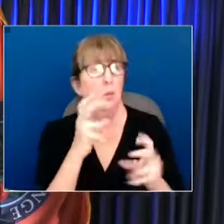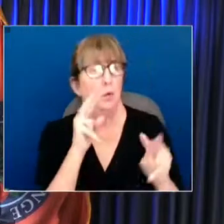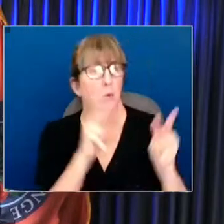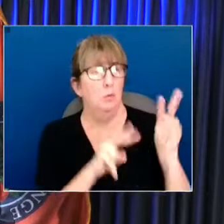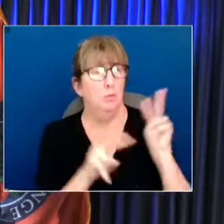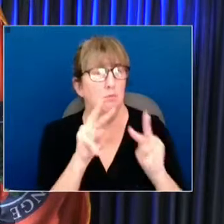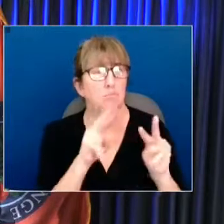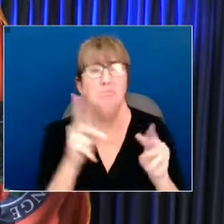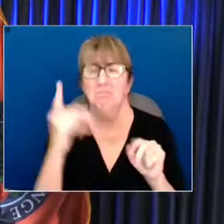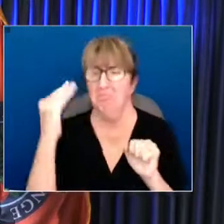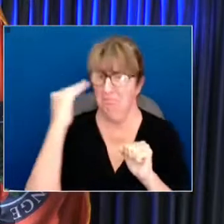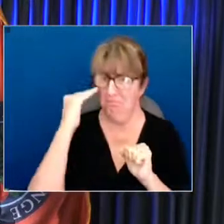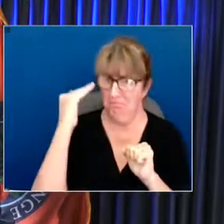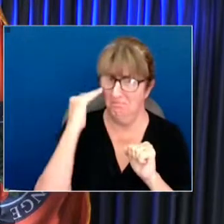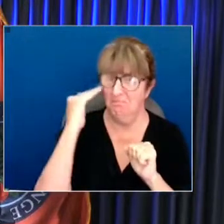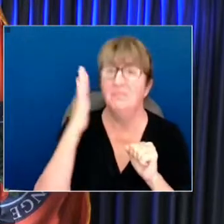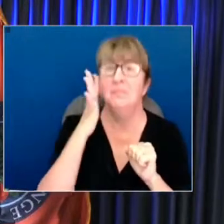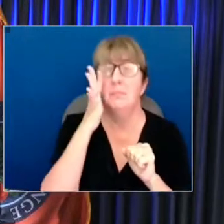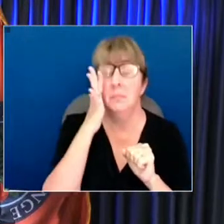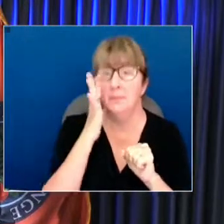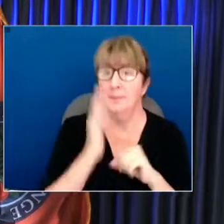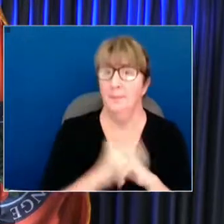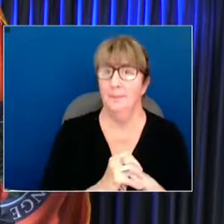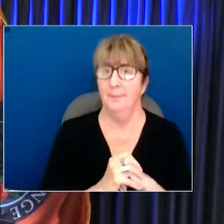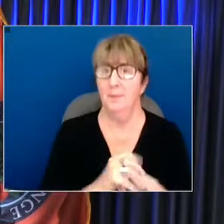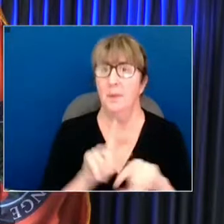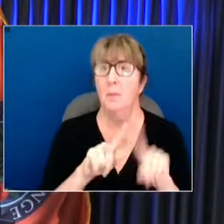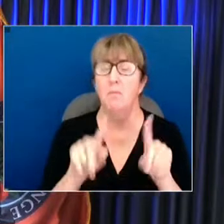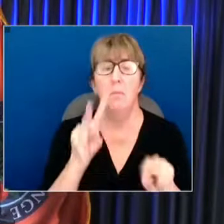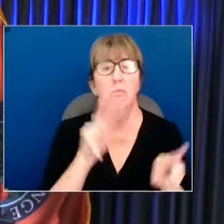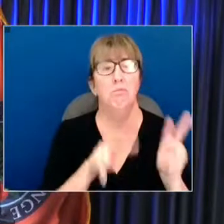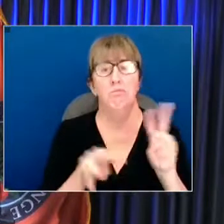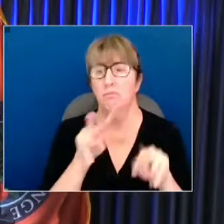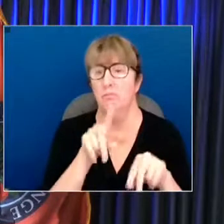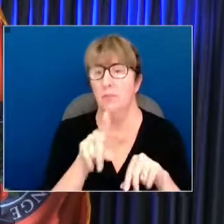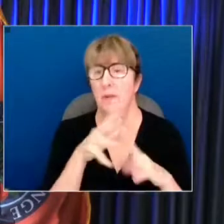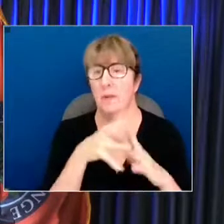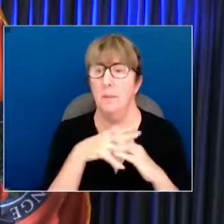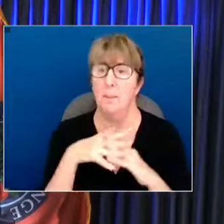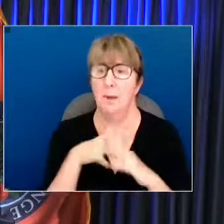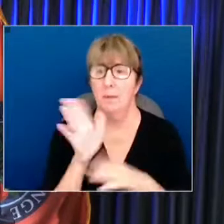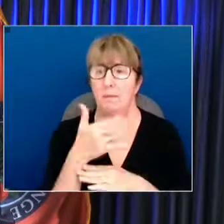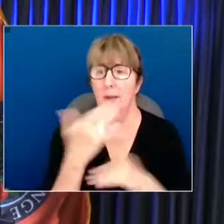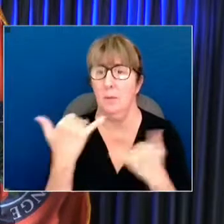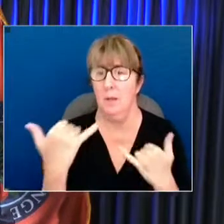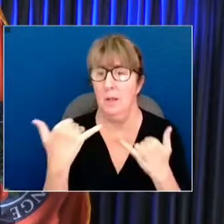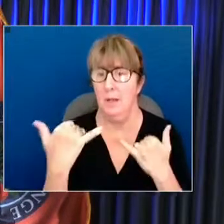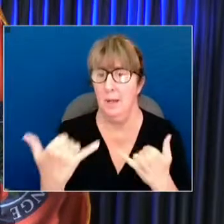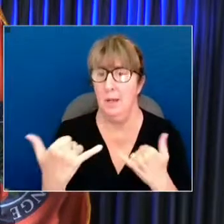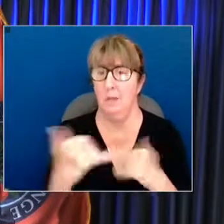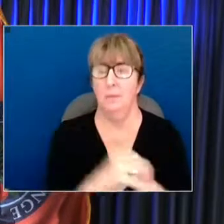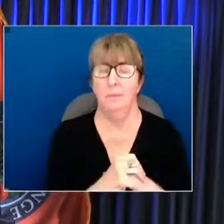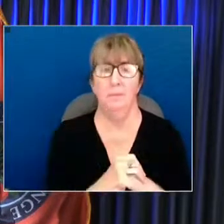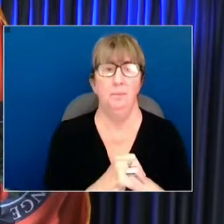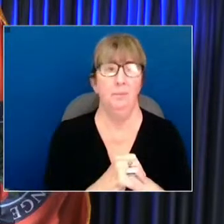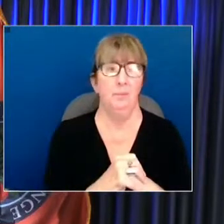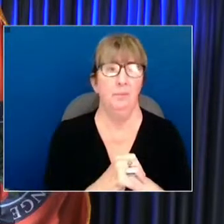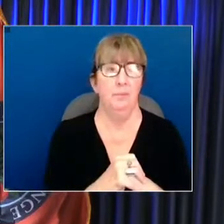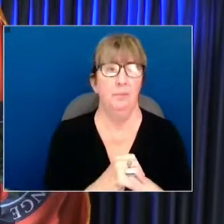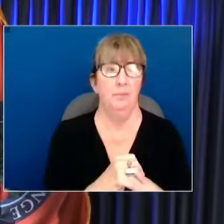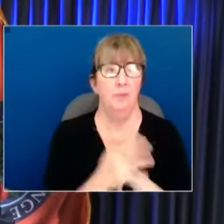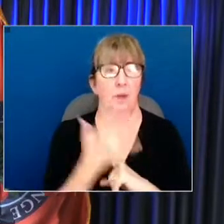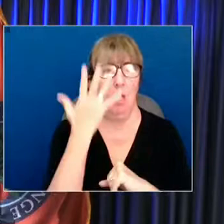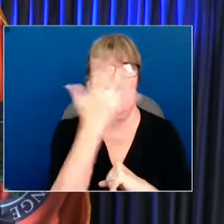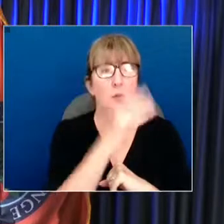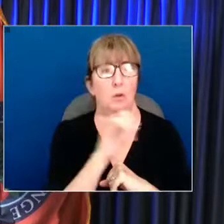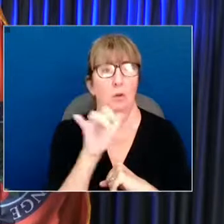I know. You always want to look at them over here. But look at the American flag right now. No problem. It's looking like